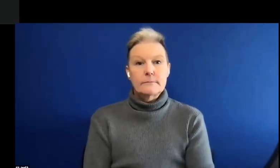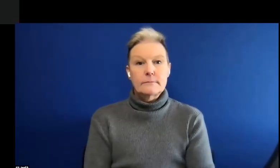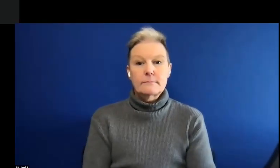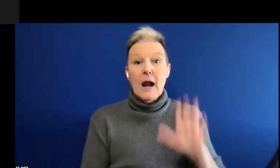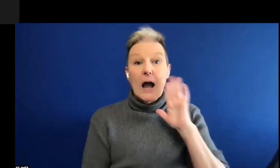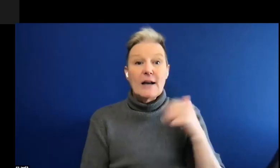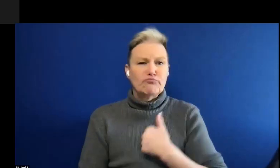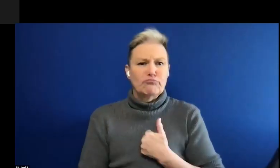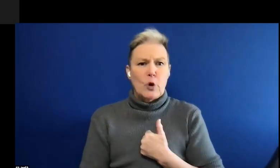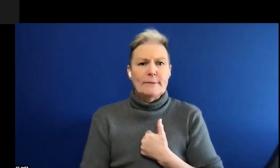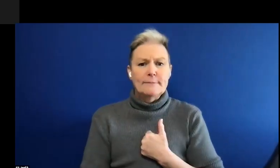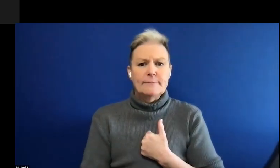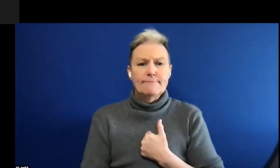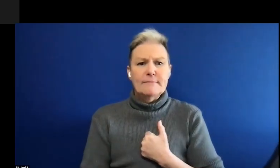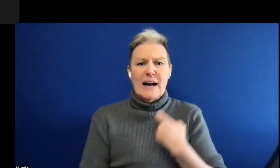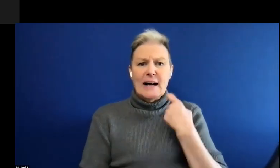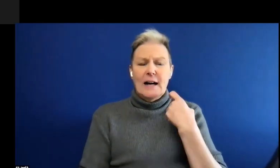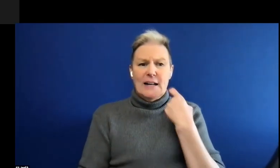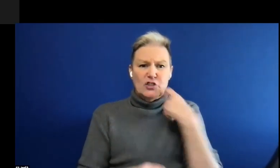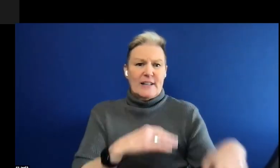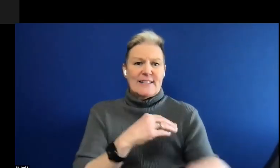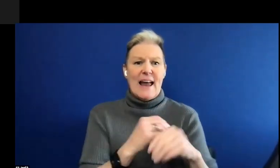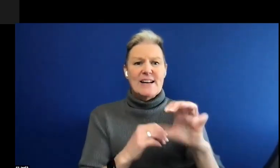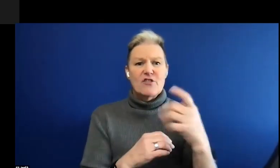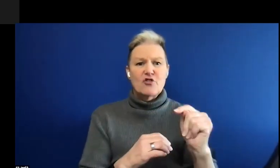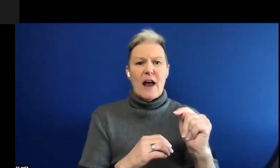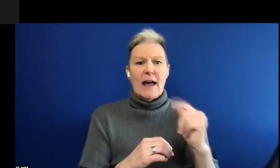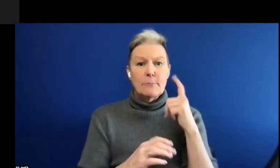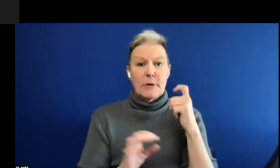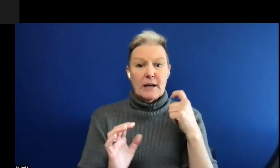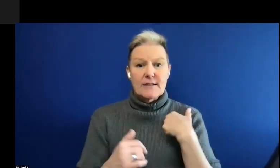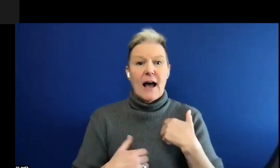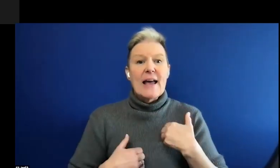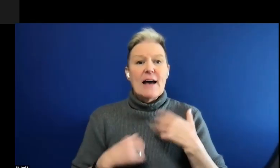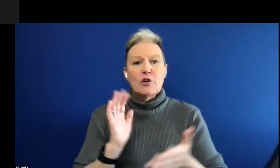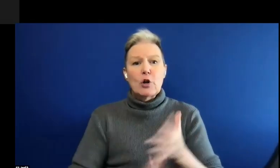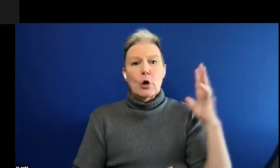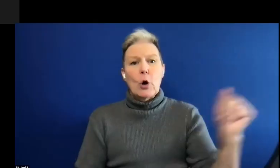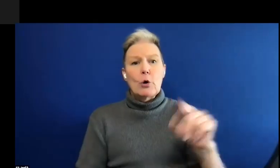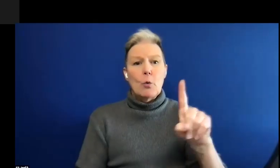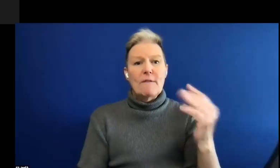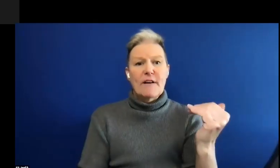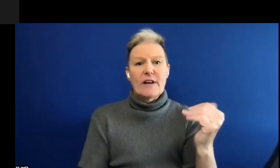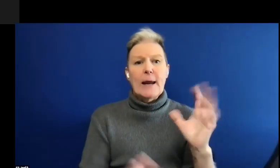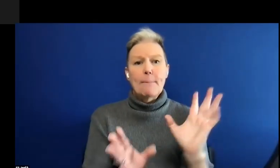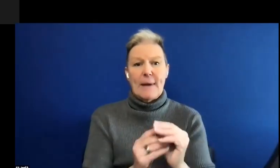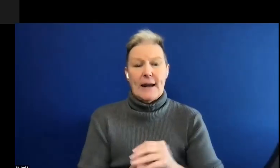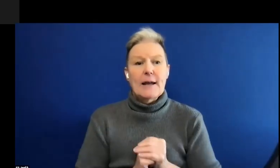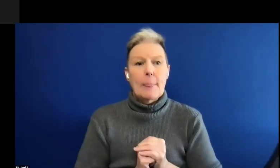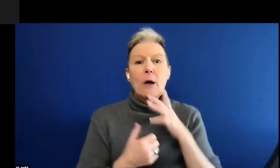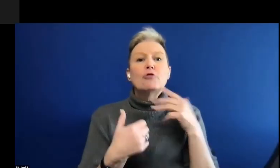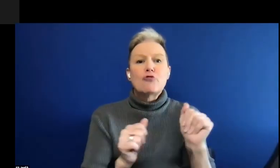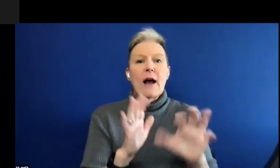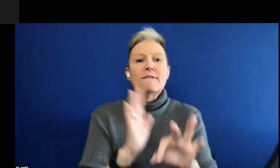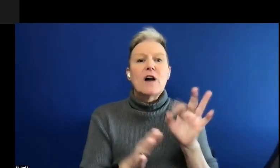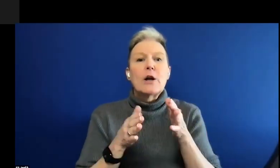Hi, sorry. I just put it in the chat because I have to go to a 1:15 meeting, and I will try to